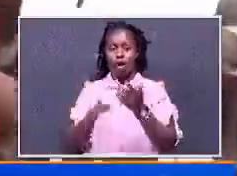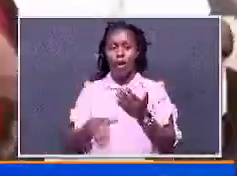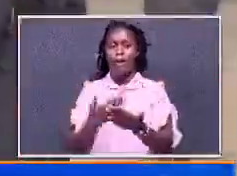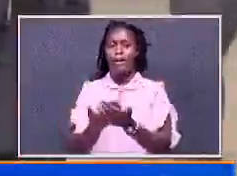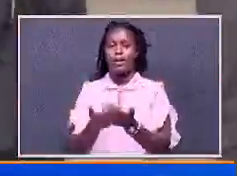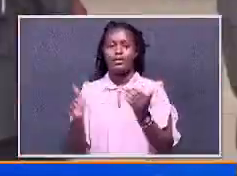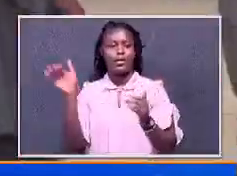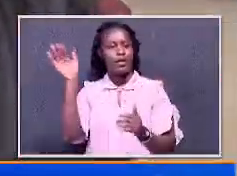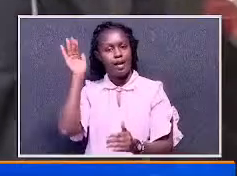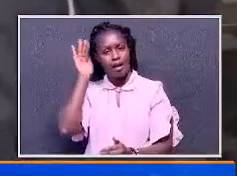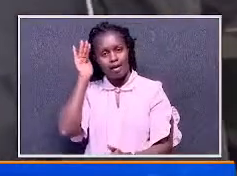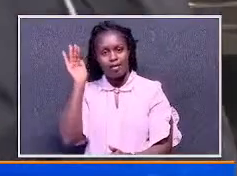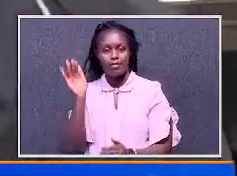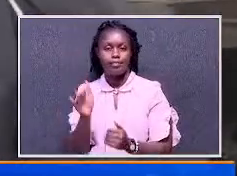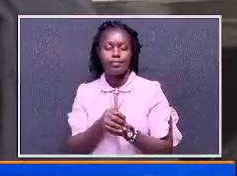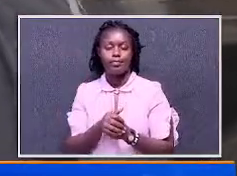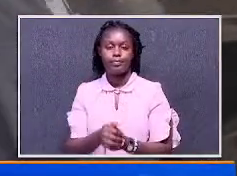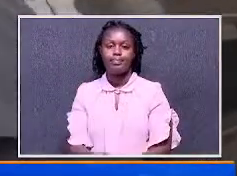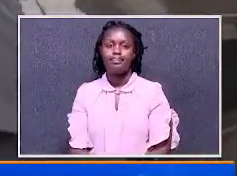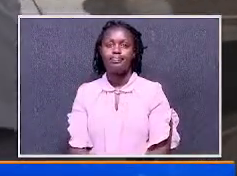hearing.